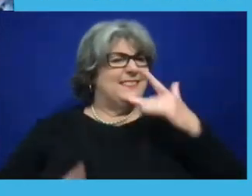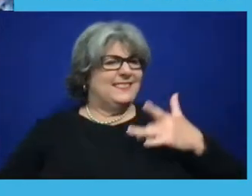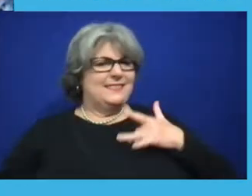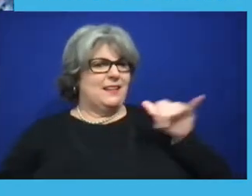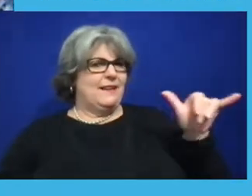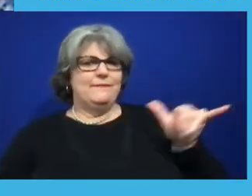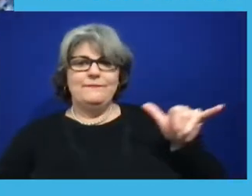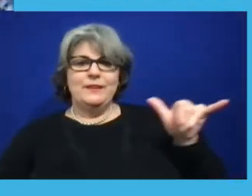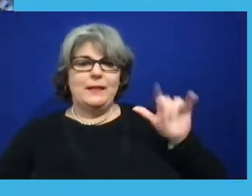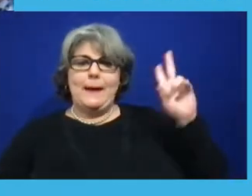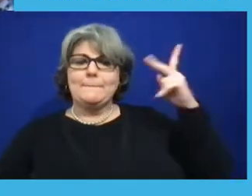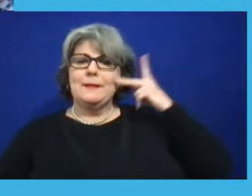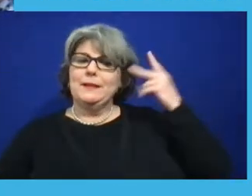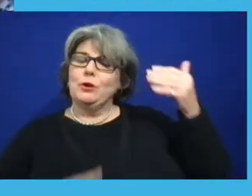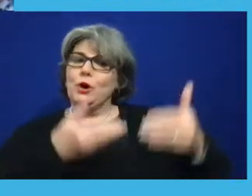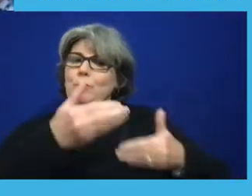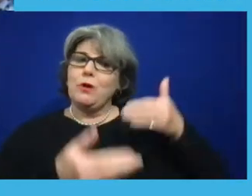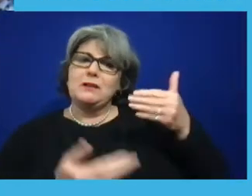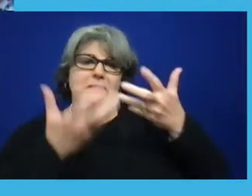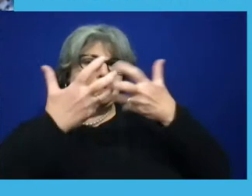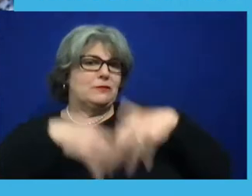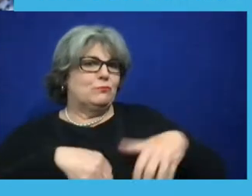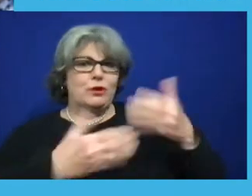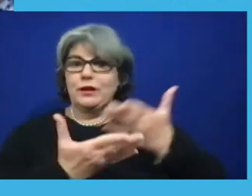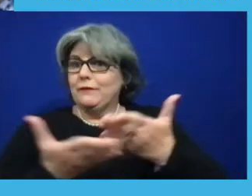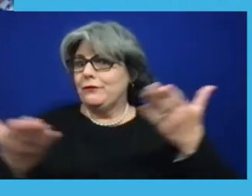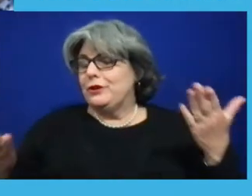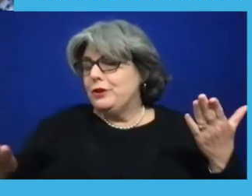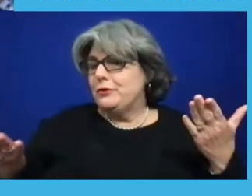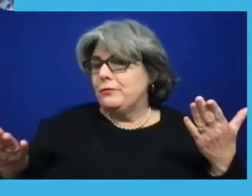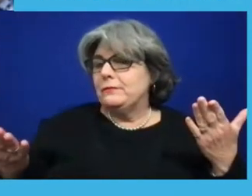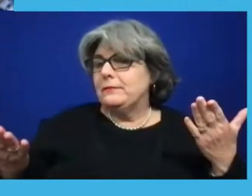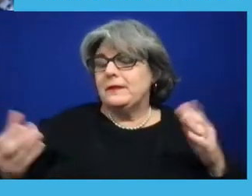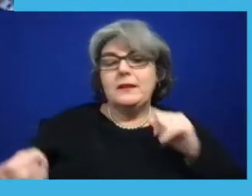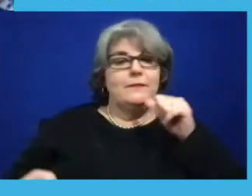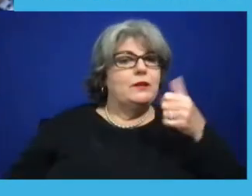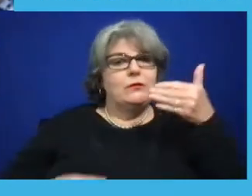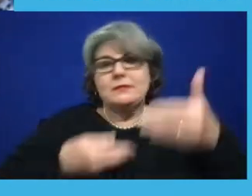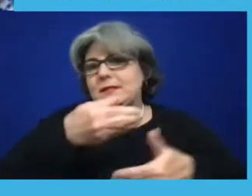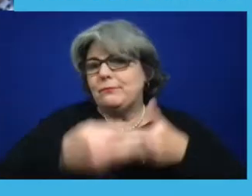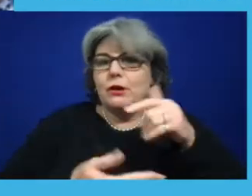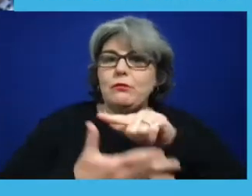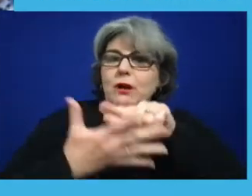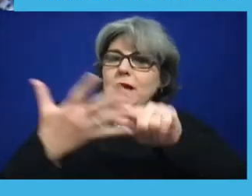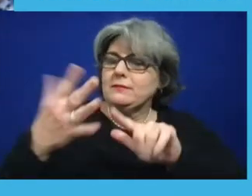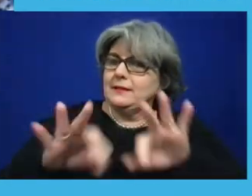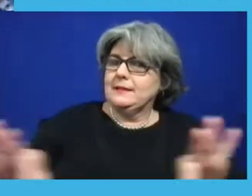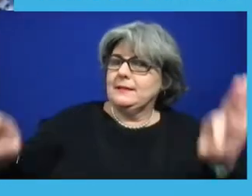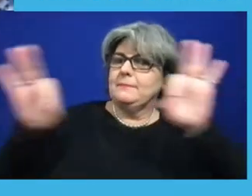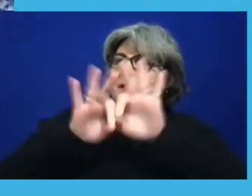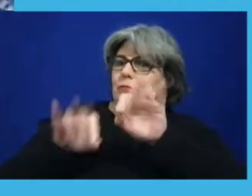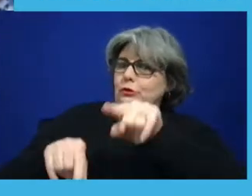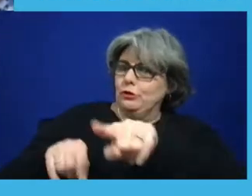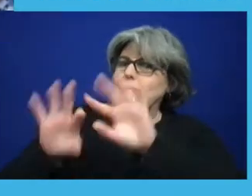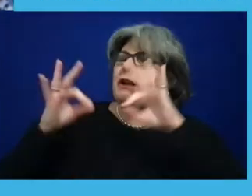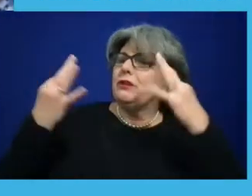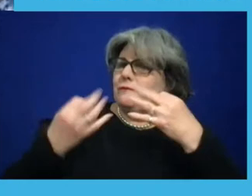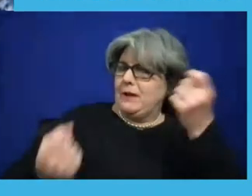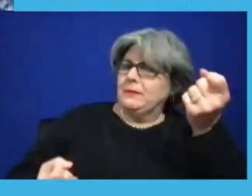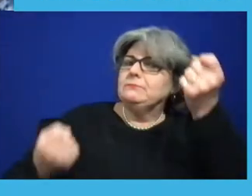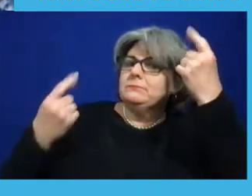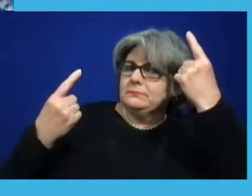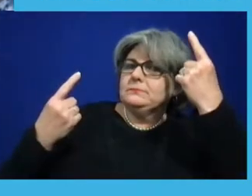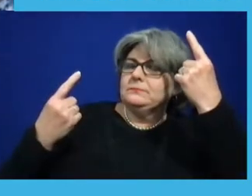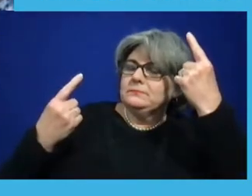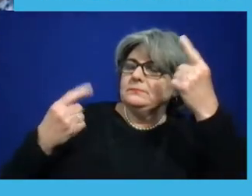by. And it doesn't always feel like the political process is working for you when you don't see enough